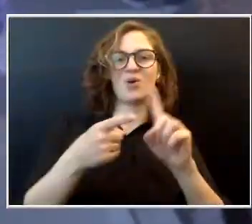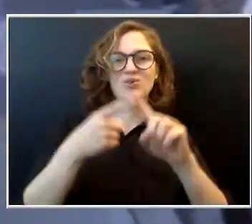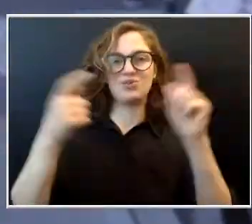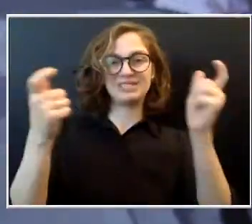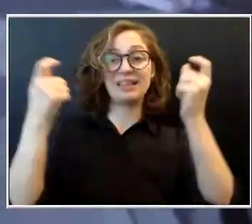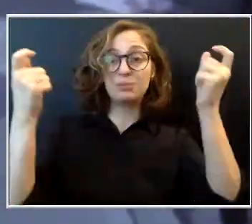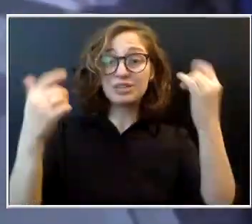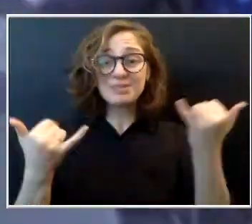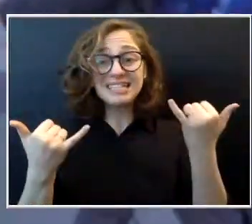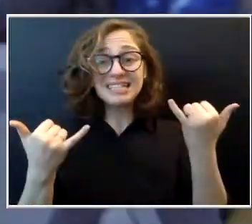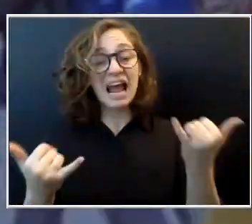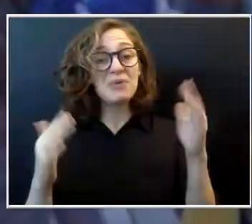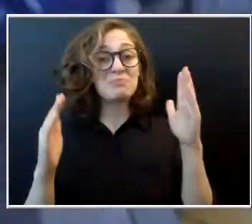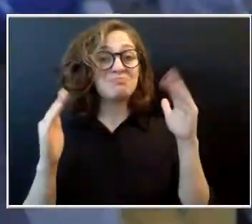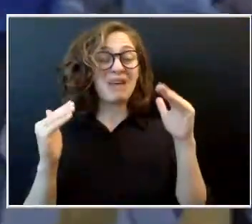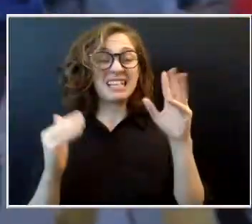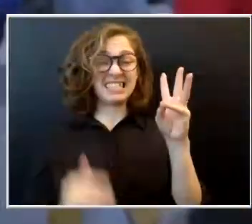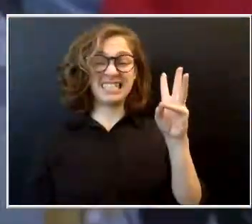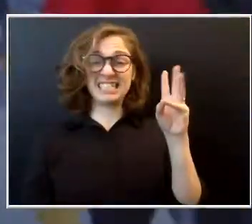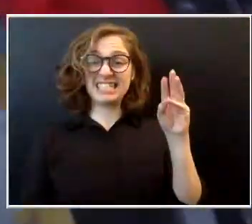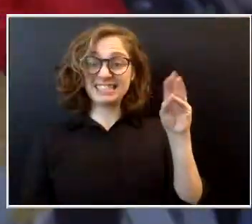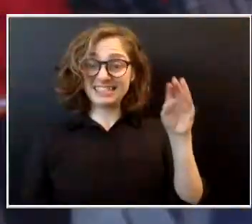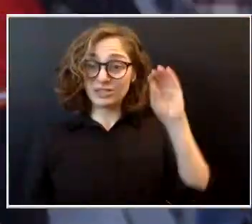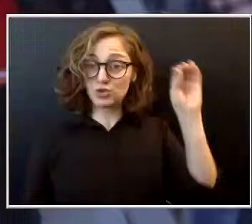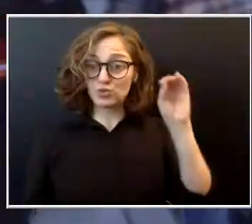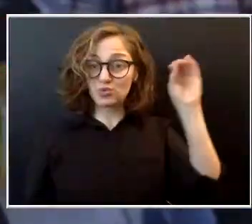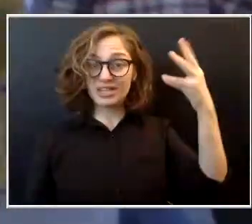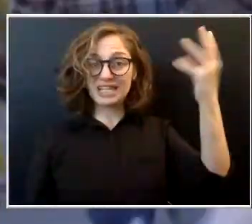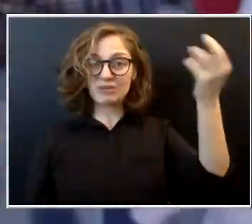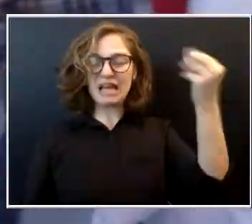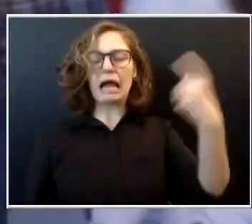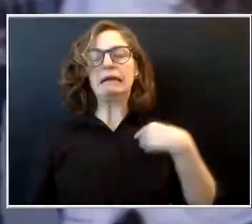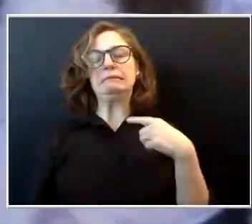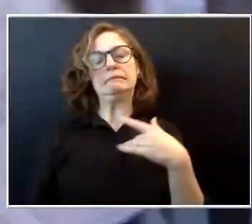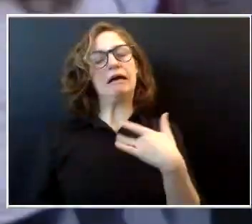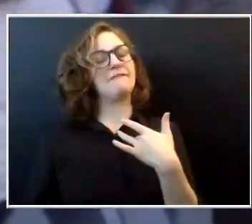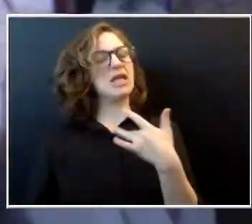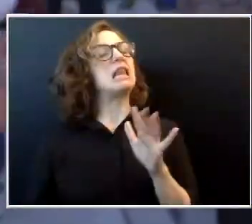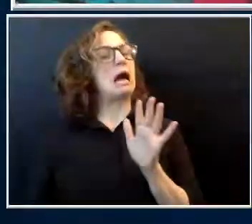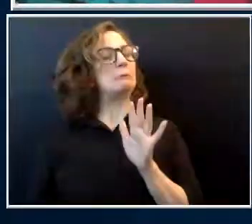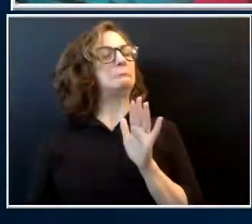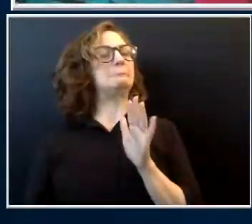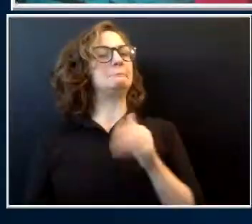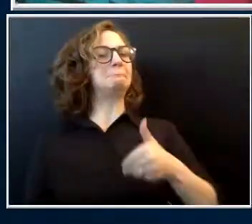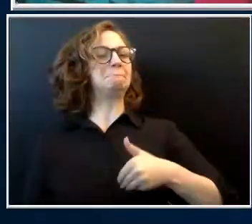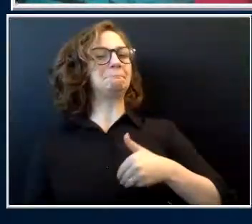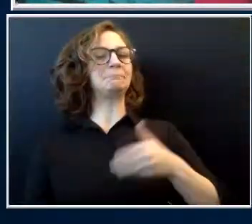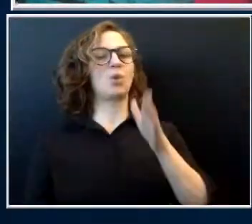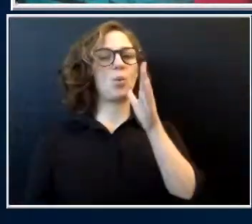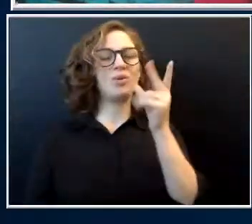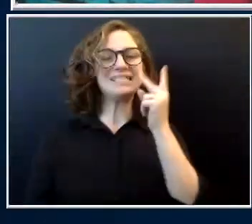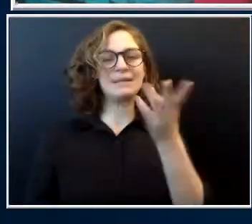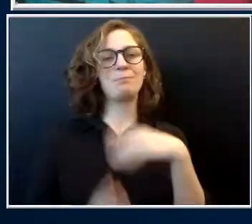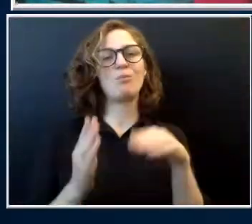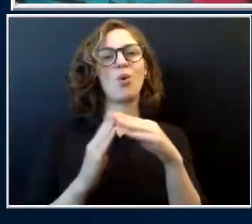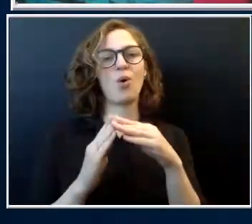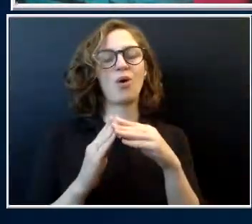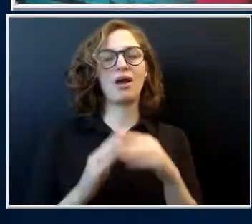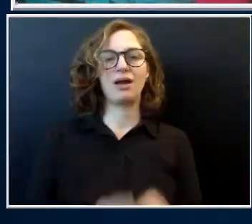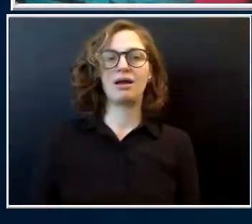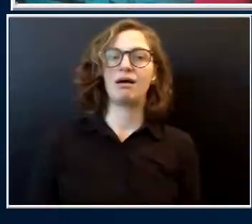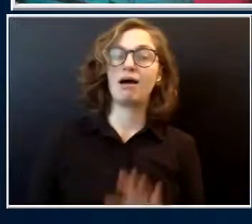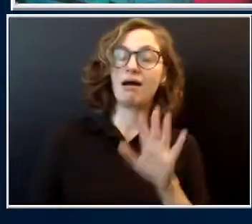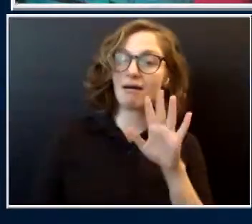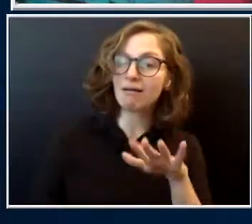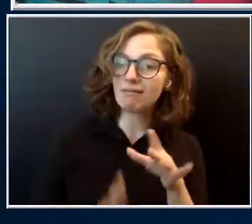towards 60 today, feeling great out here, I bet we're going to see even more, Alexis. Speaking of, Alan, we have to ask, any word